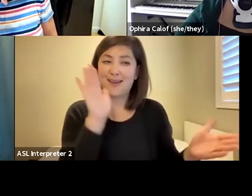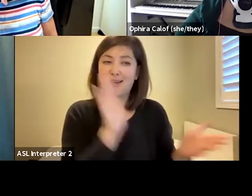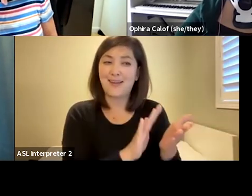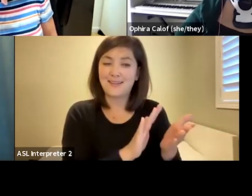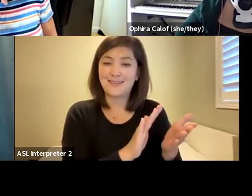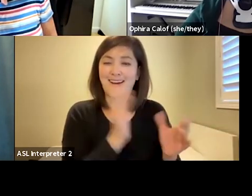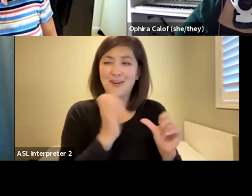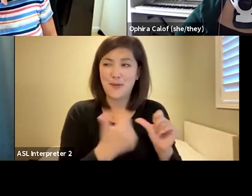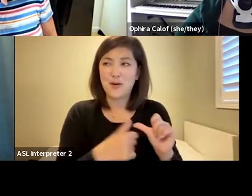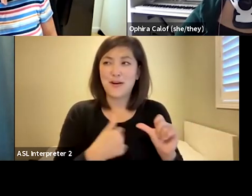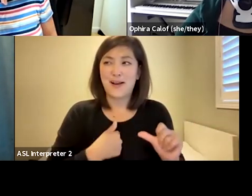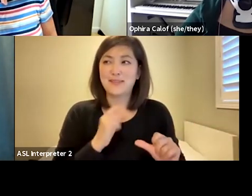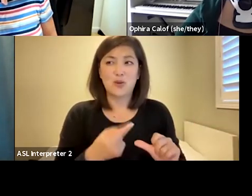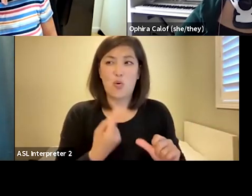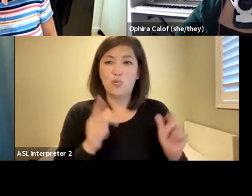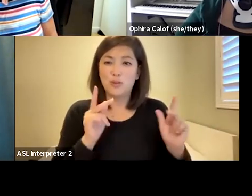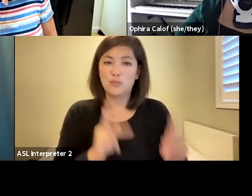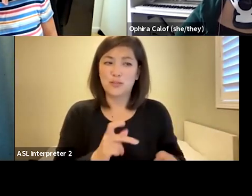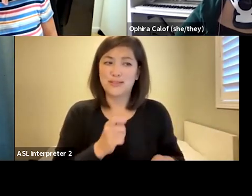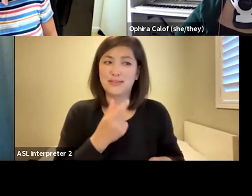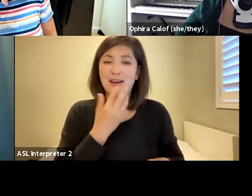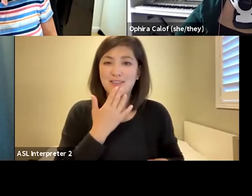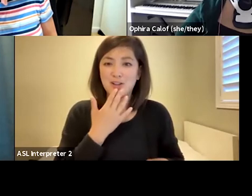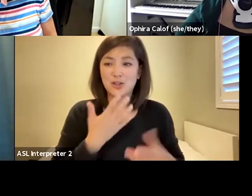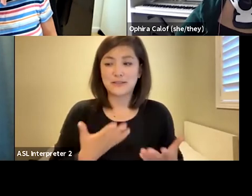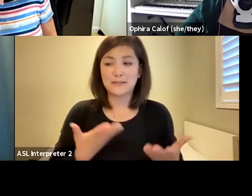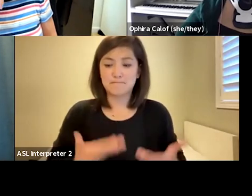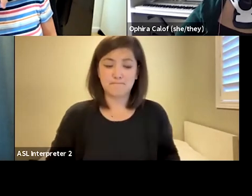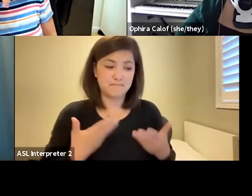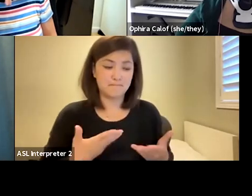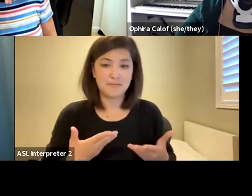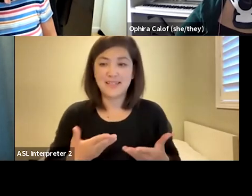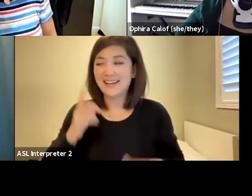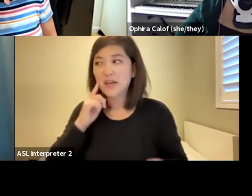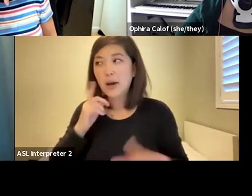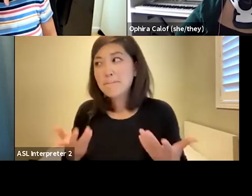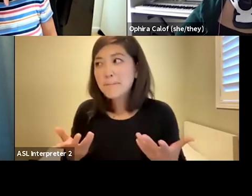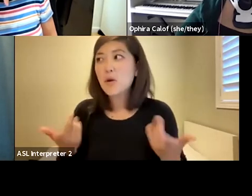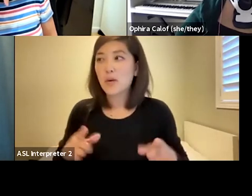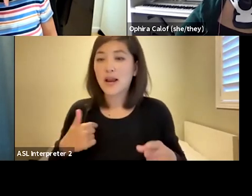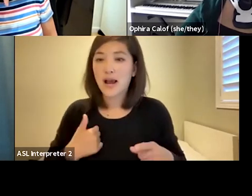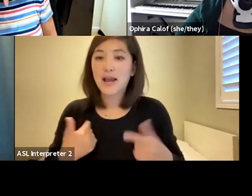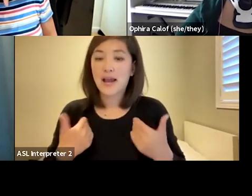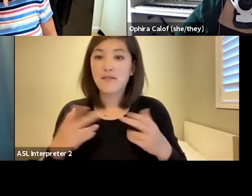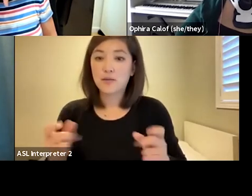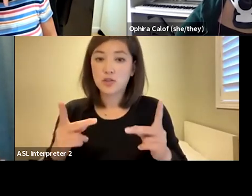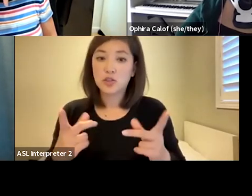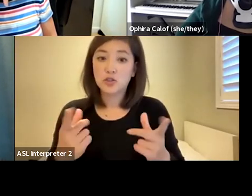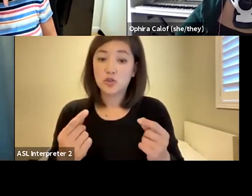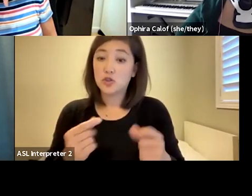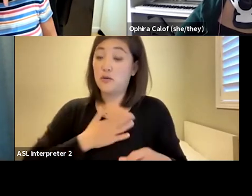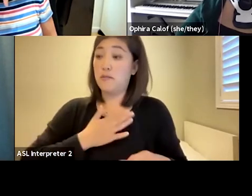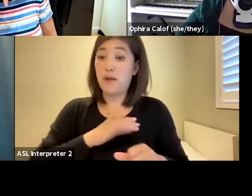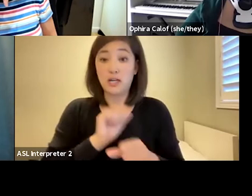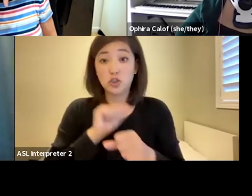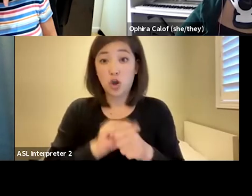only person of color. So I just knew that that's something I had to change when I had the opportunity to showrun my own show. I found